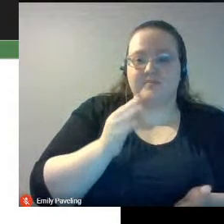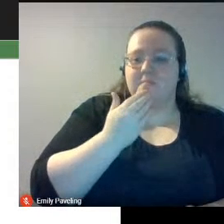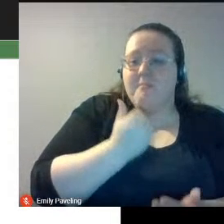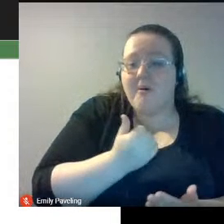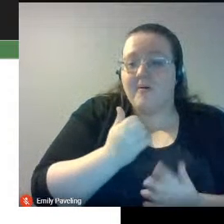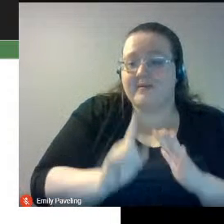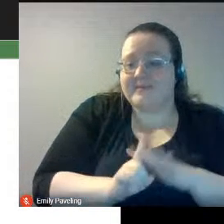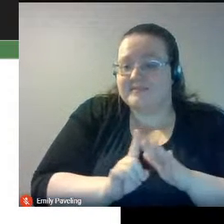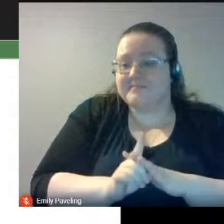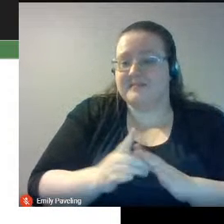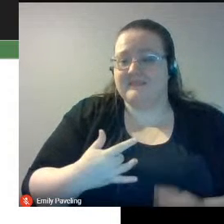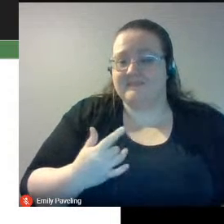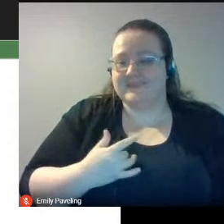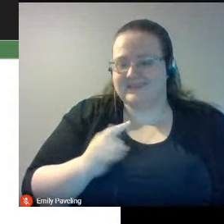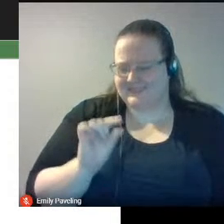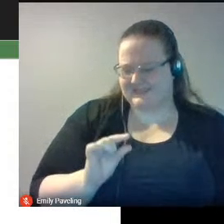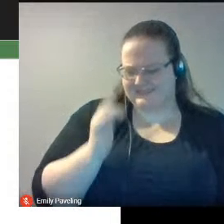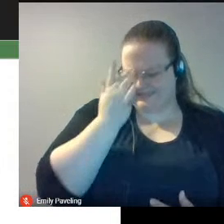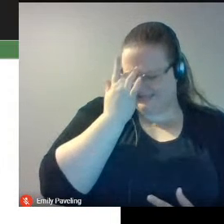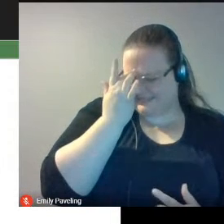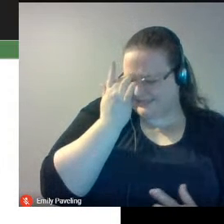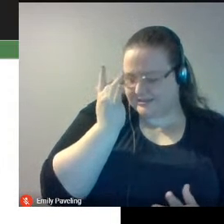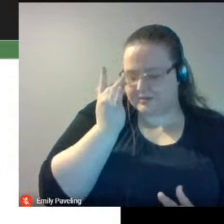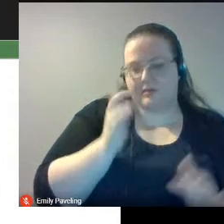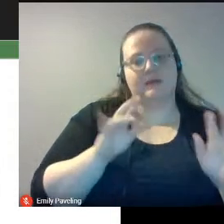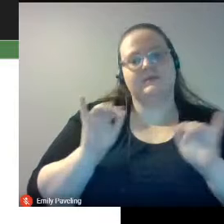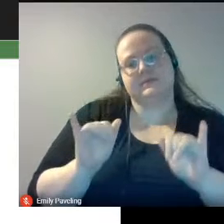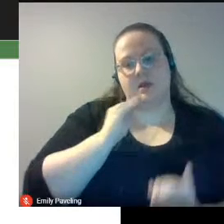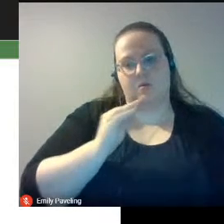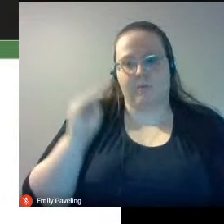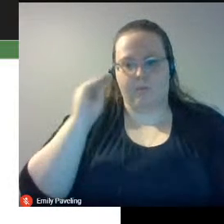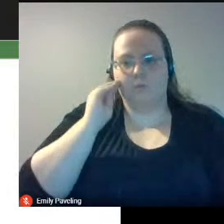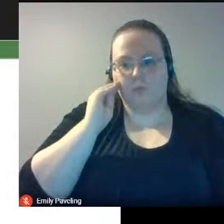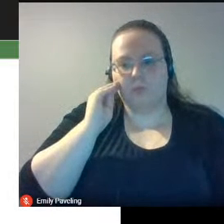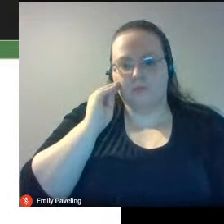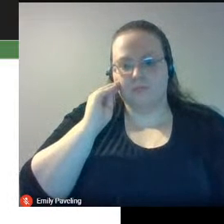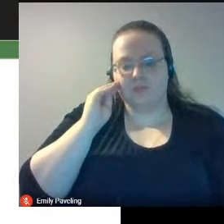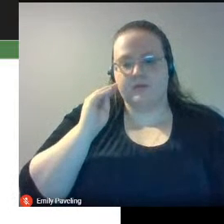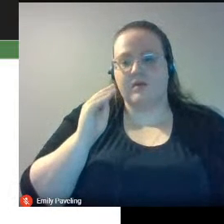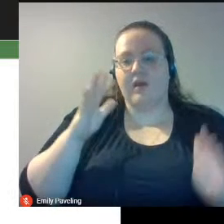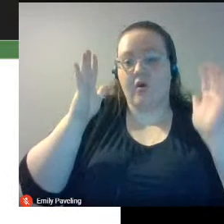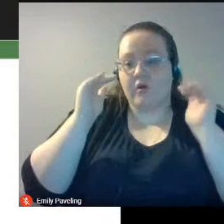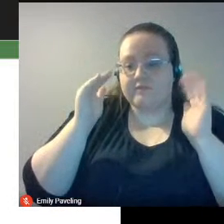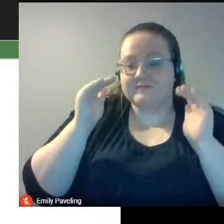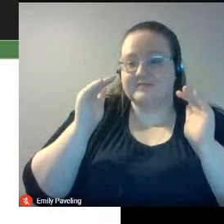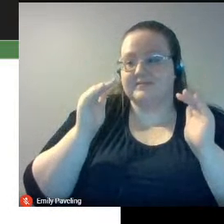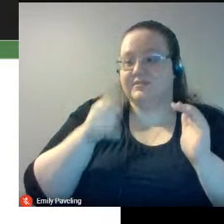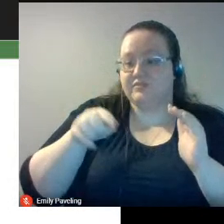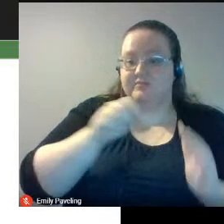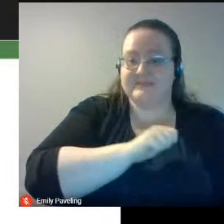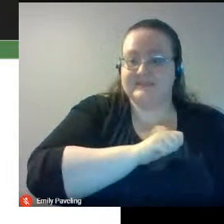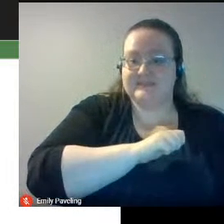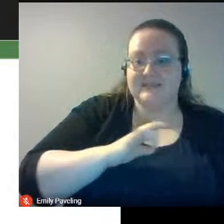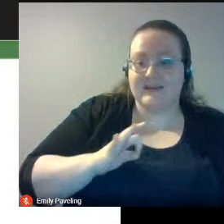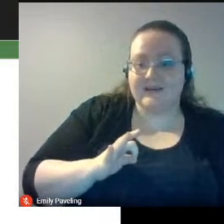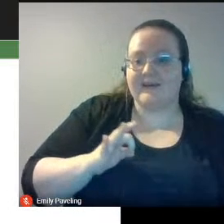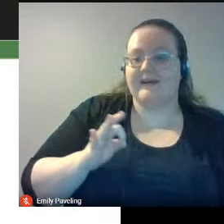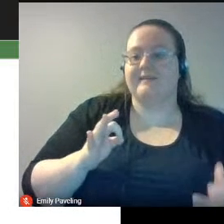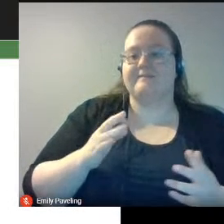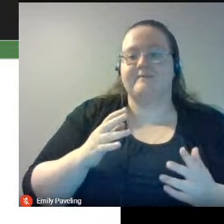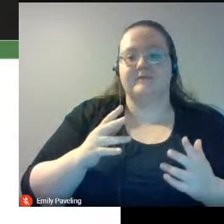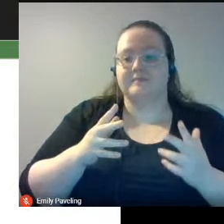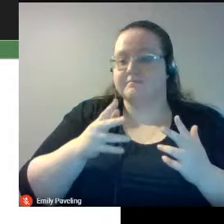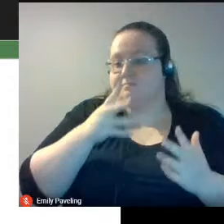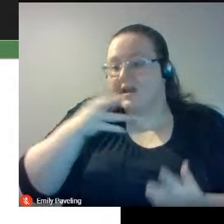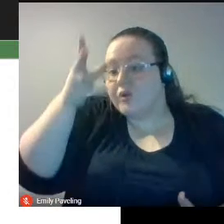and parents, you will be our ambassadors and take on this messaging to those that are not in the school setting